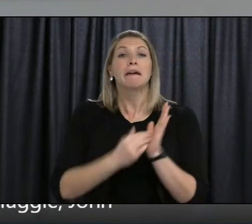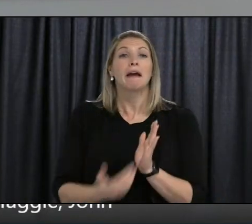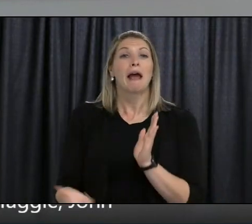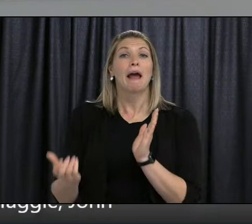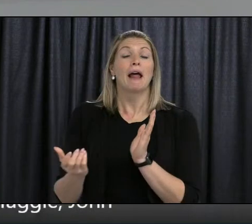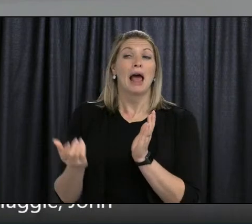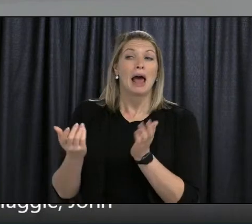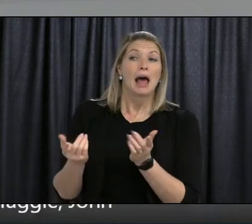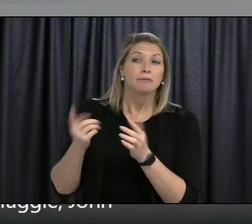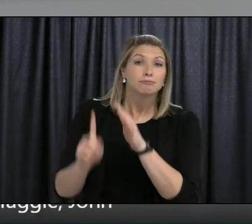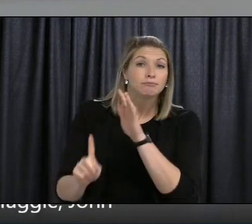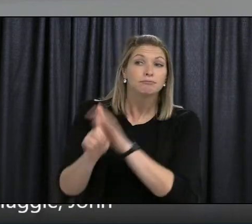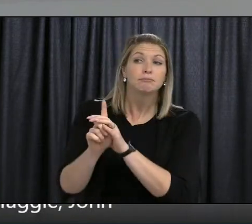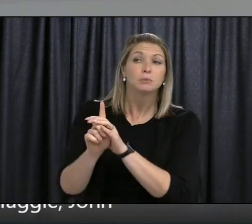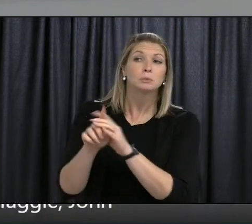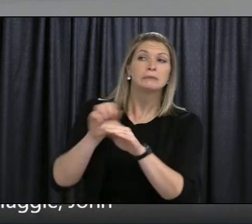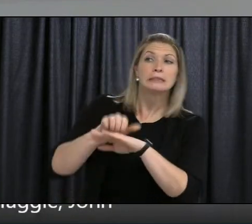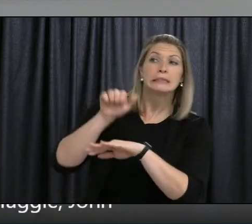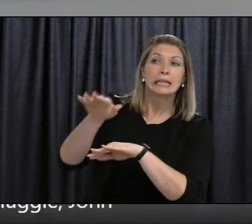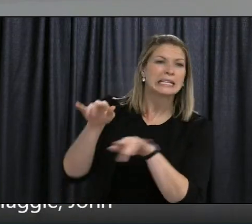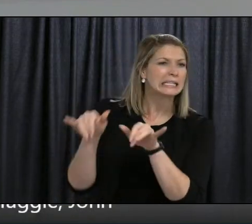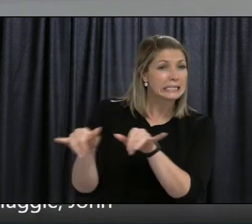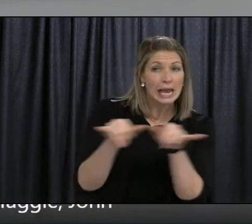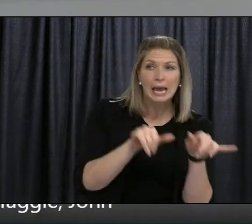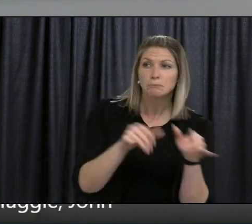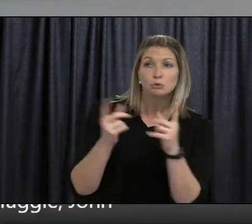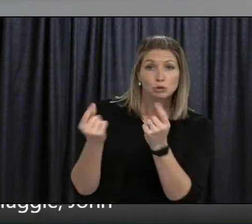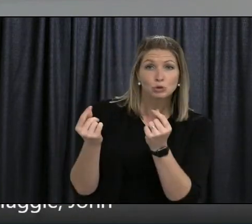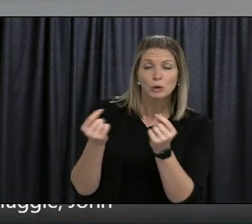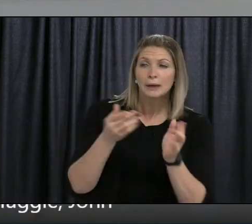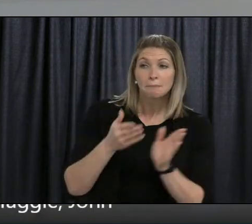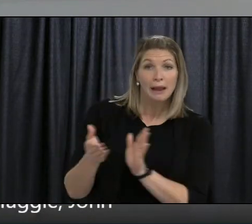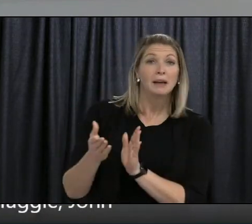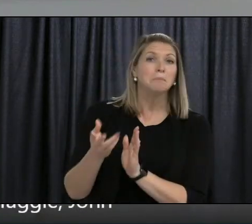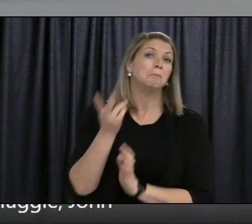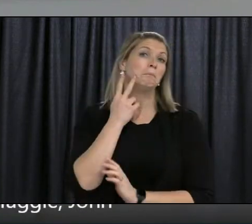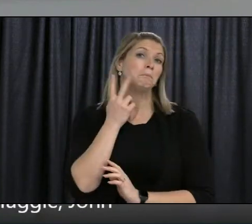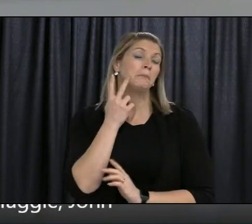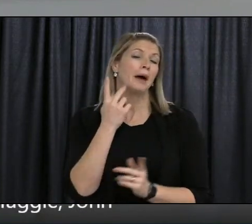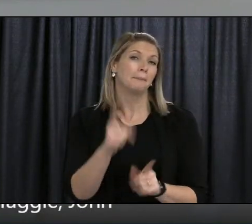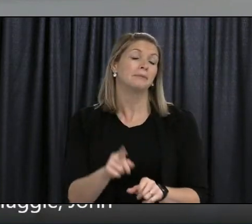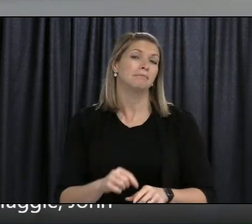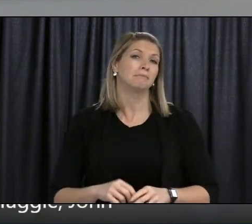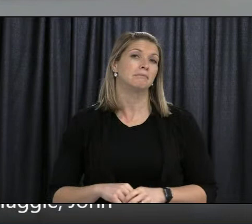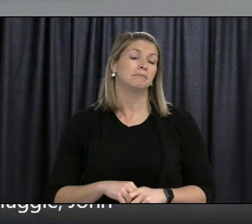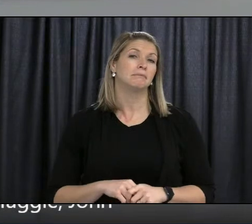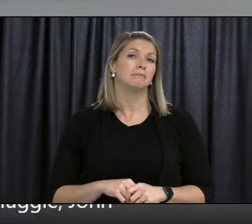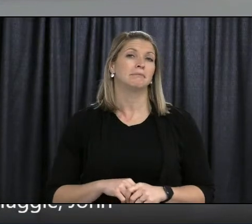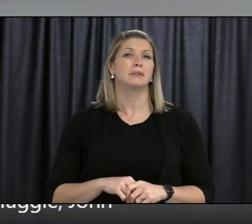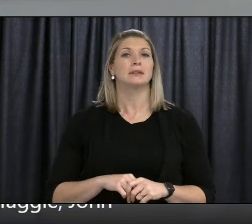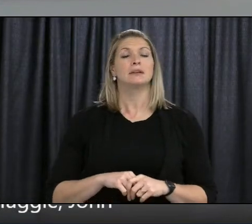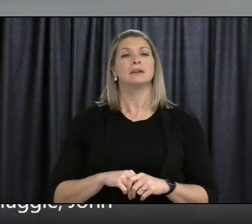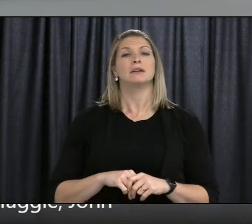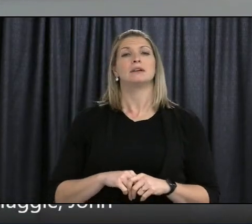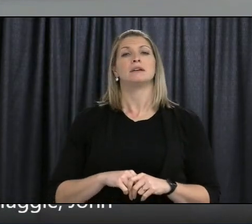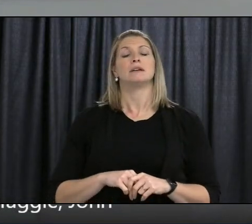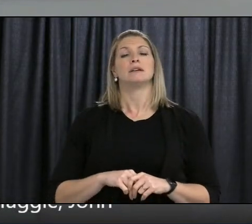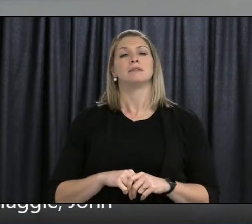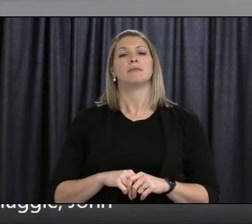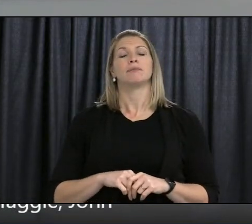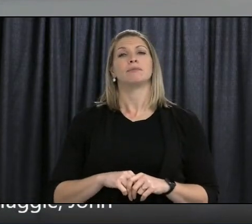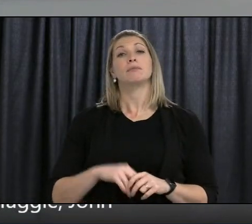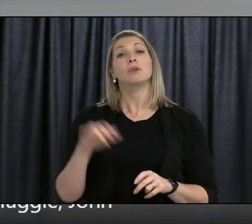maybe this would be very suitable for those settings. In terms of results, you